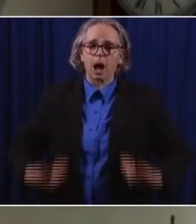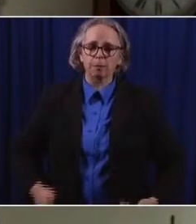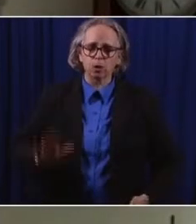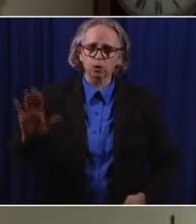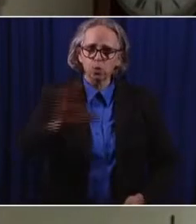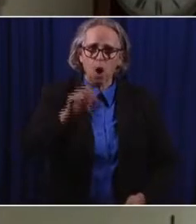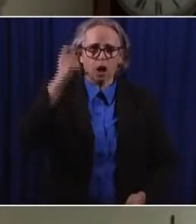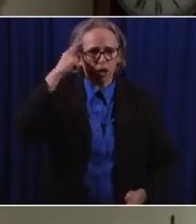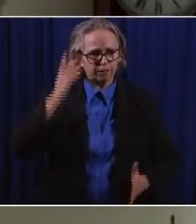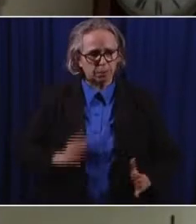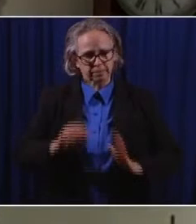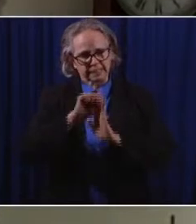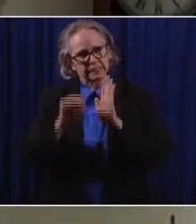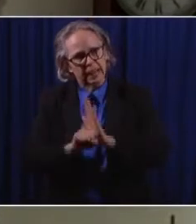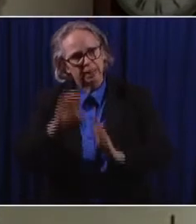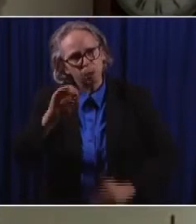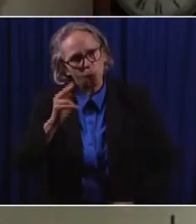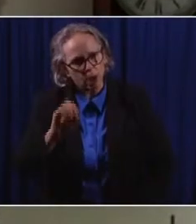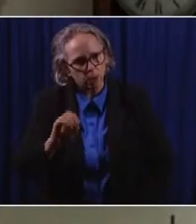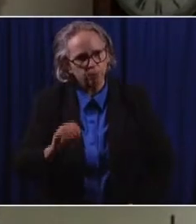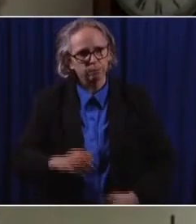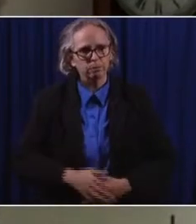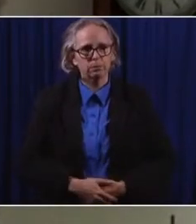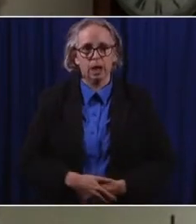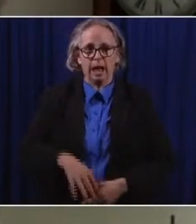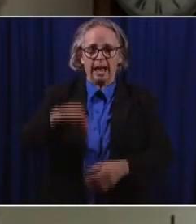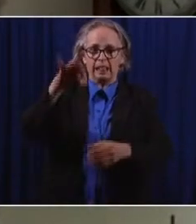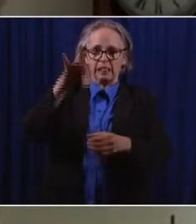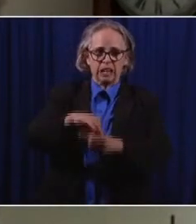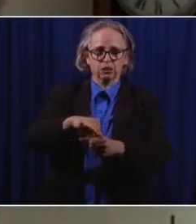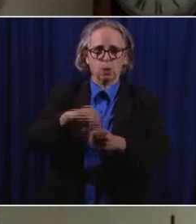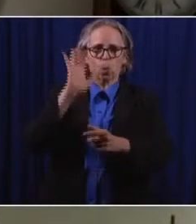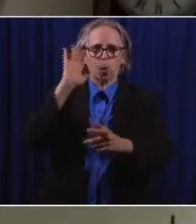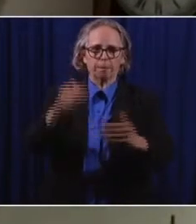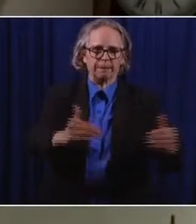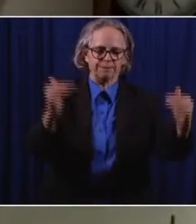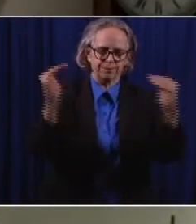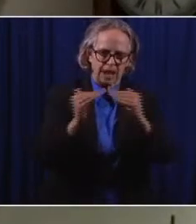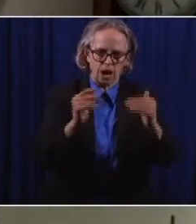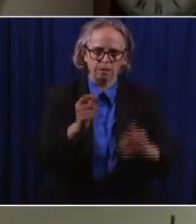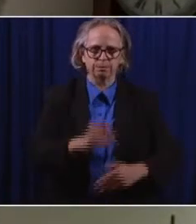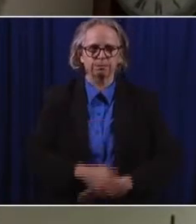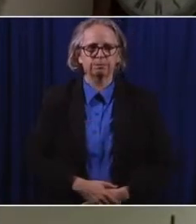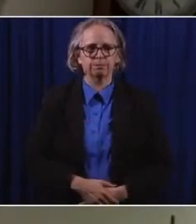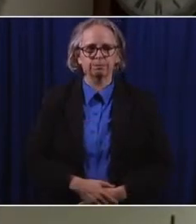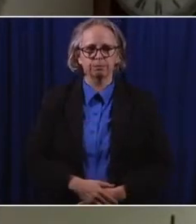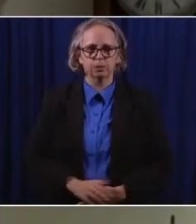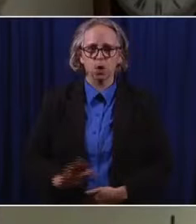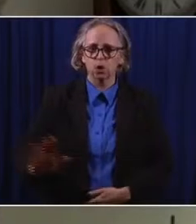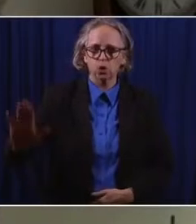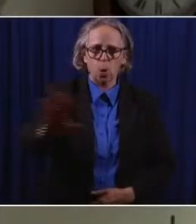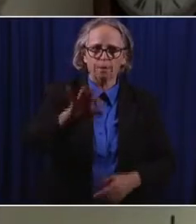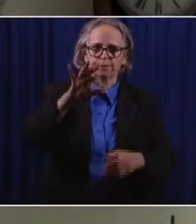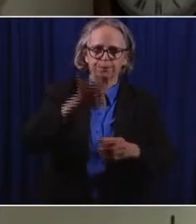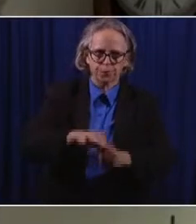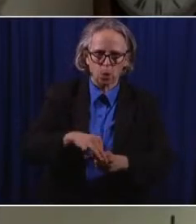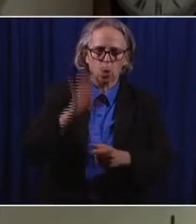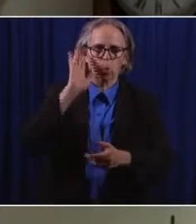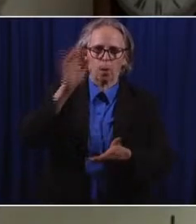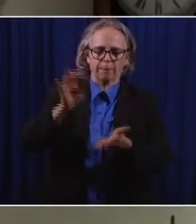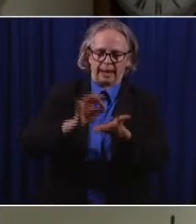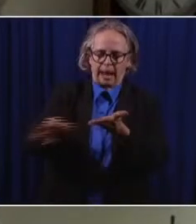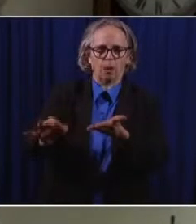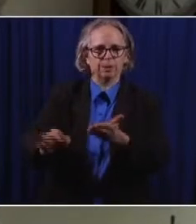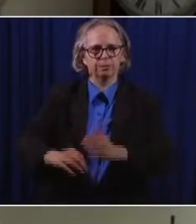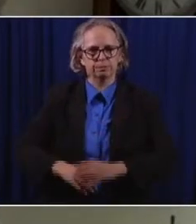fair election. The votes will be counted. Nobody else will decide but the voters. However